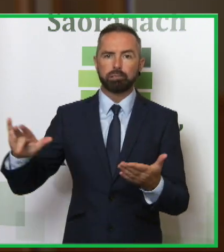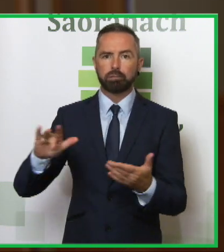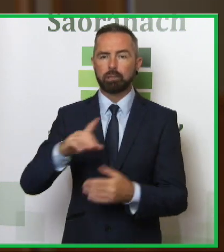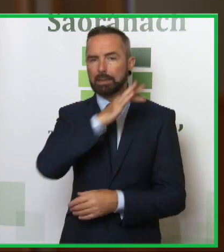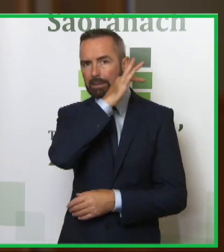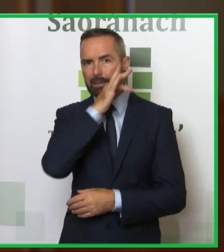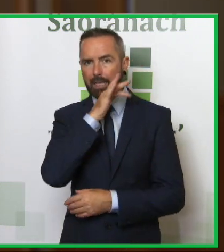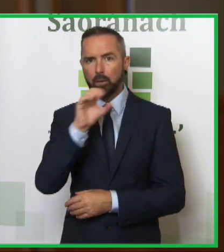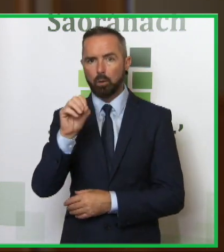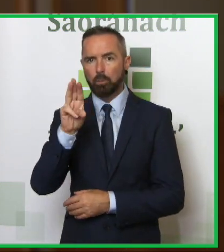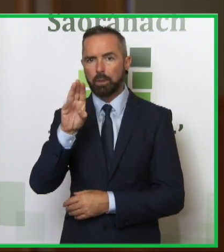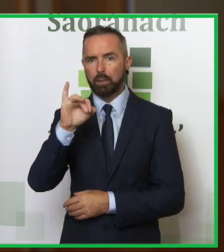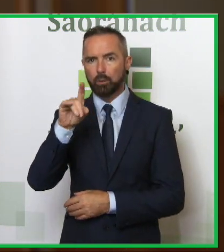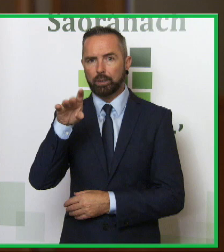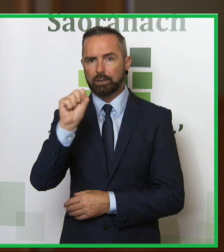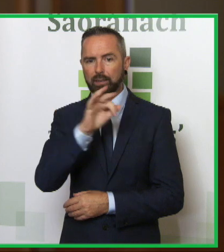the